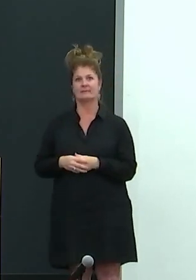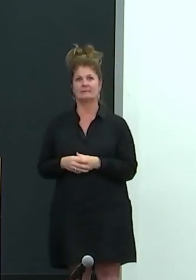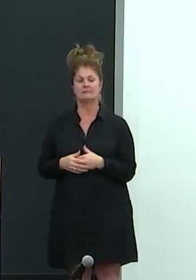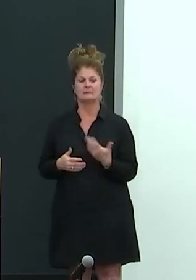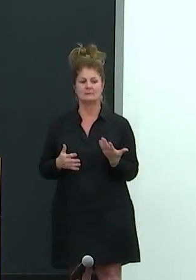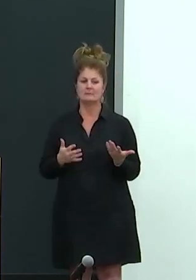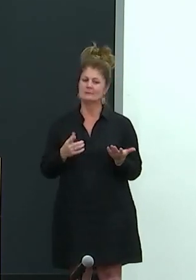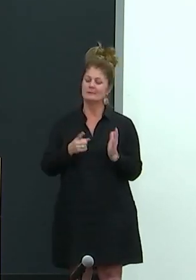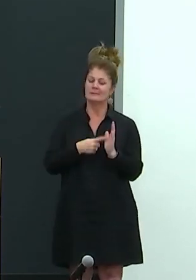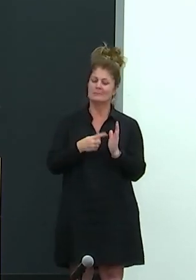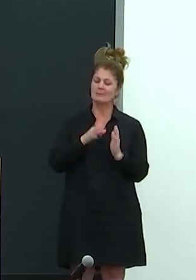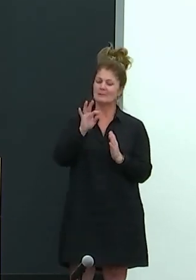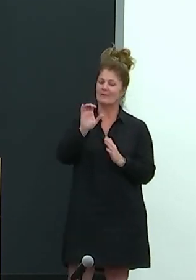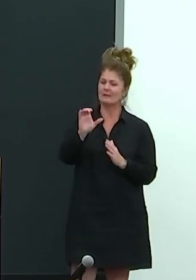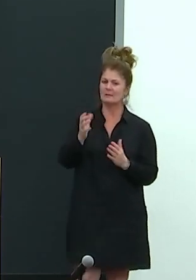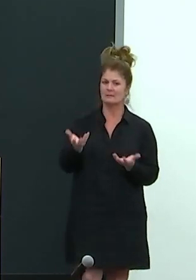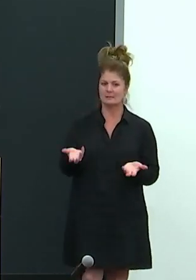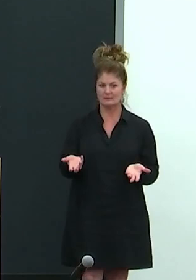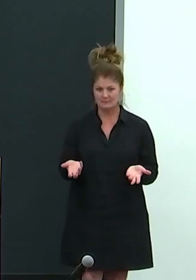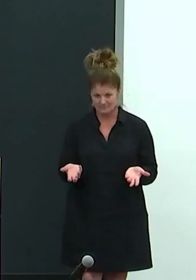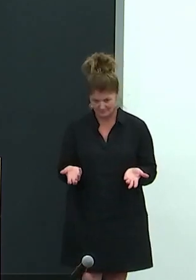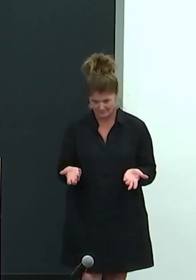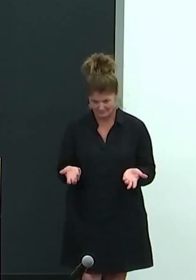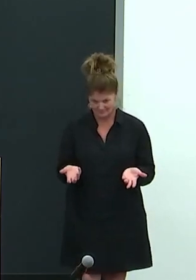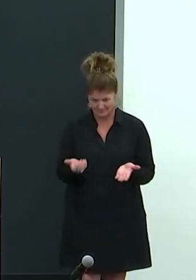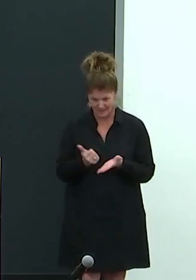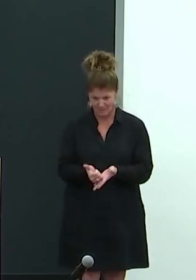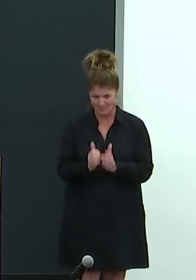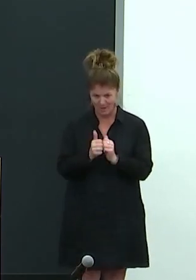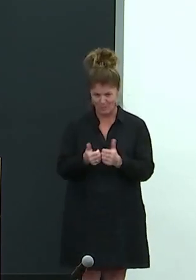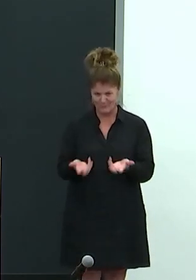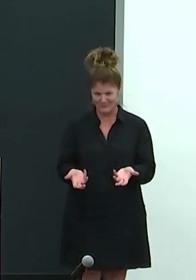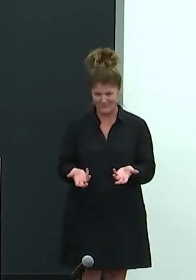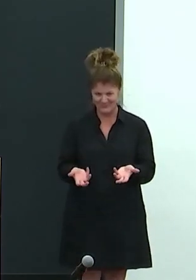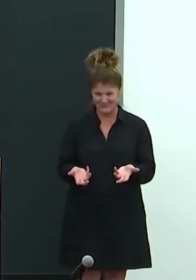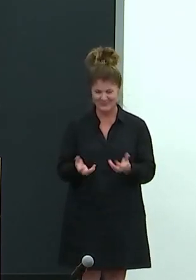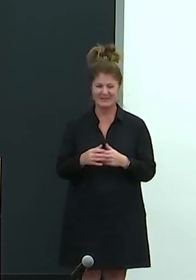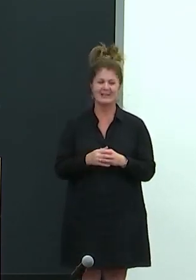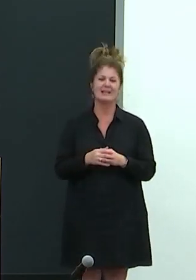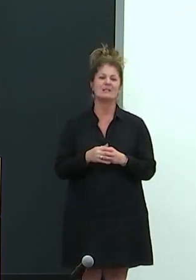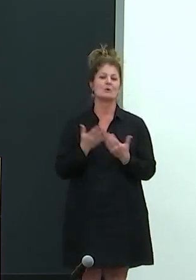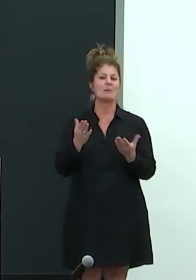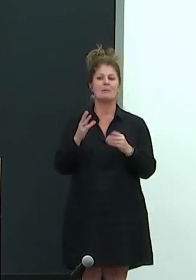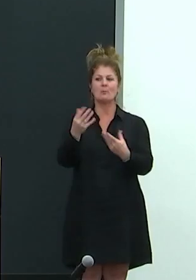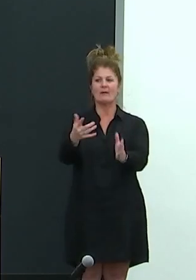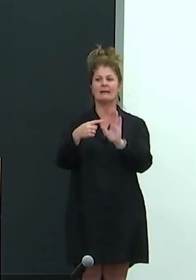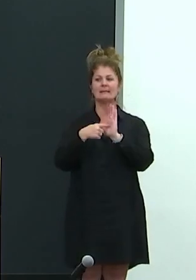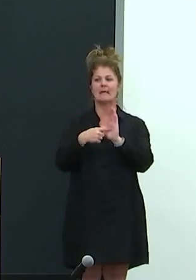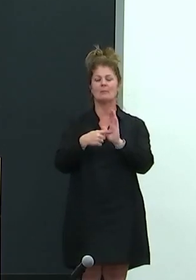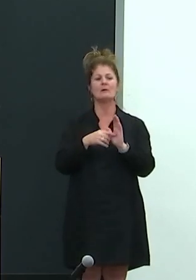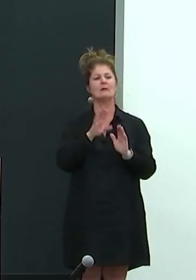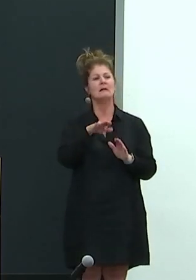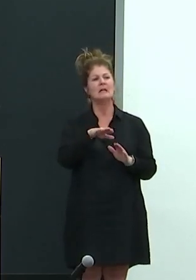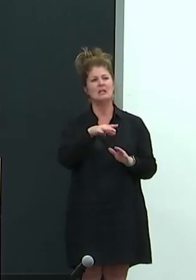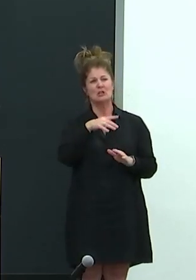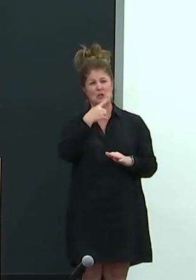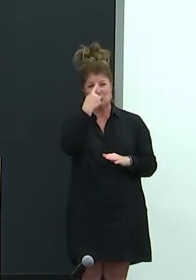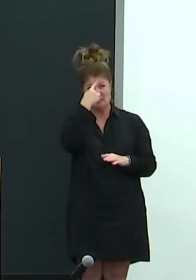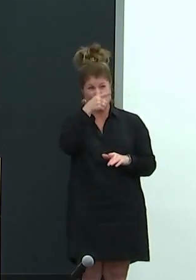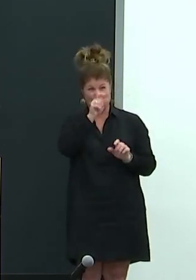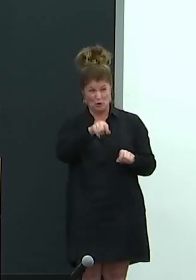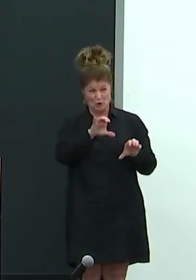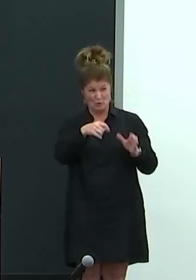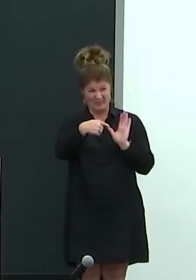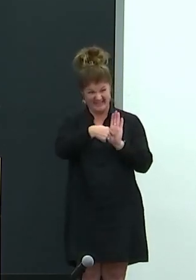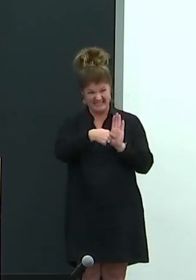faculty doesn't know how best to help you. So I'd maybe like give an example of like this, could you do this one thing? It would make my